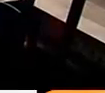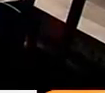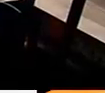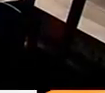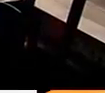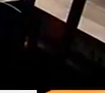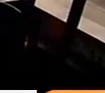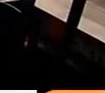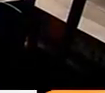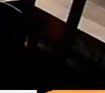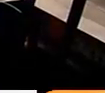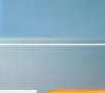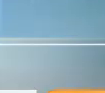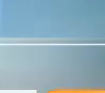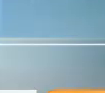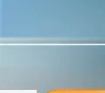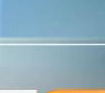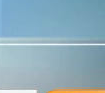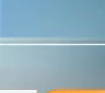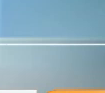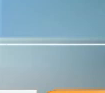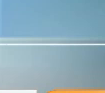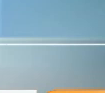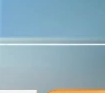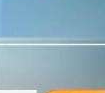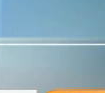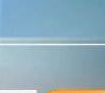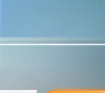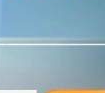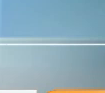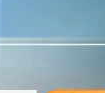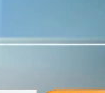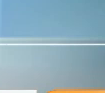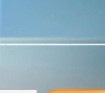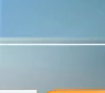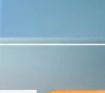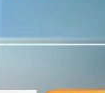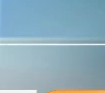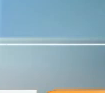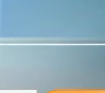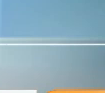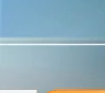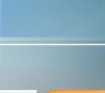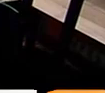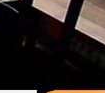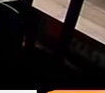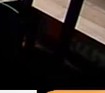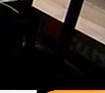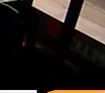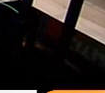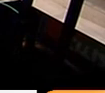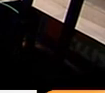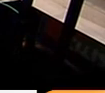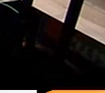can Kenyans trust you to deliver? If yes, how best have you used opportunities accorded before?